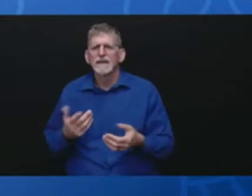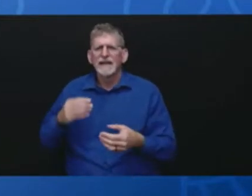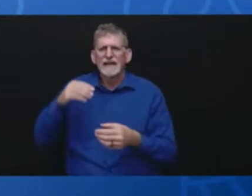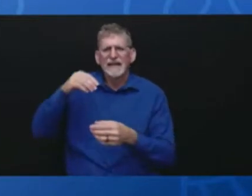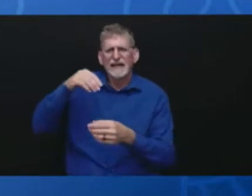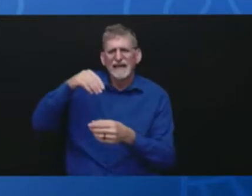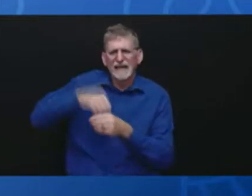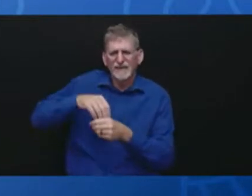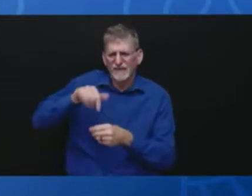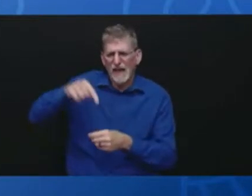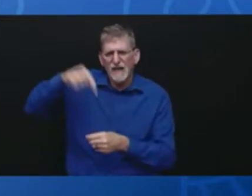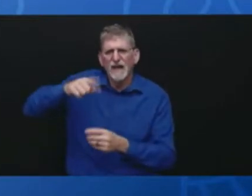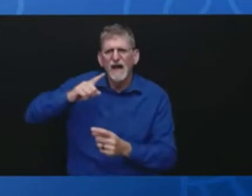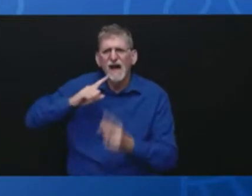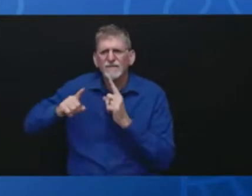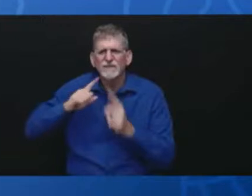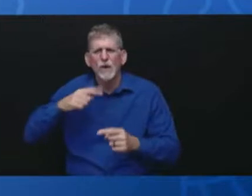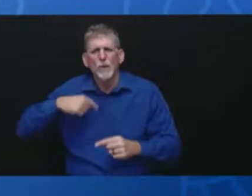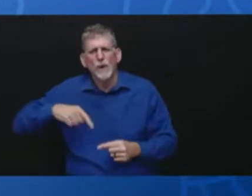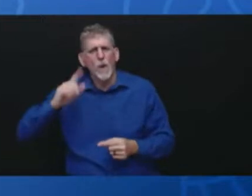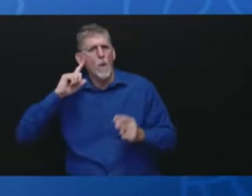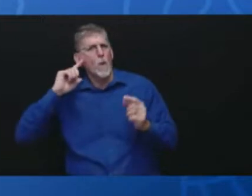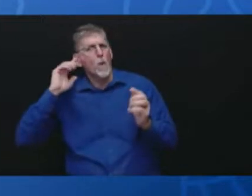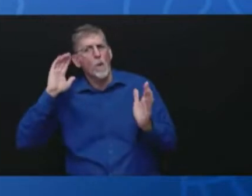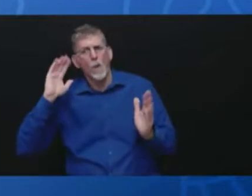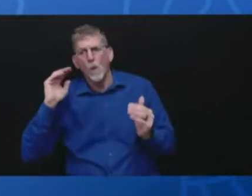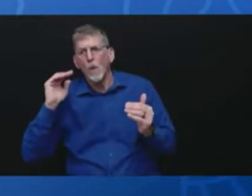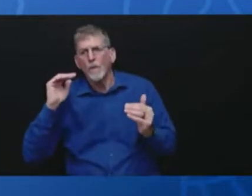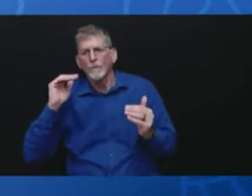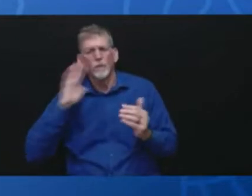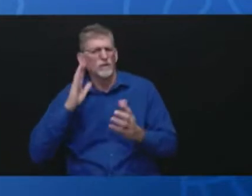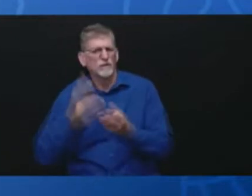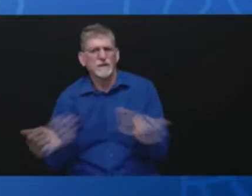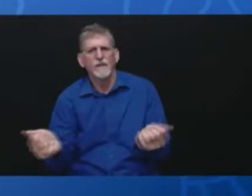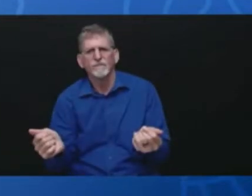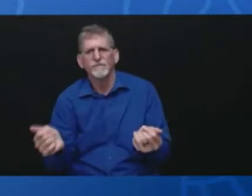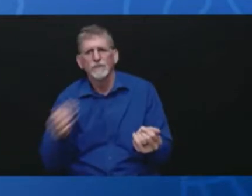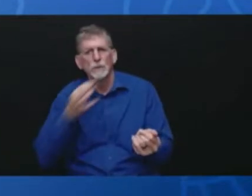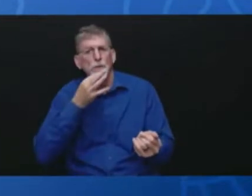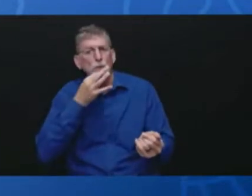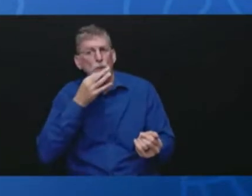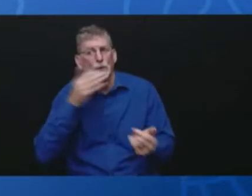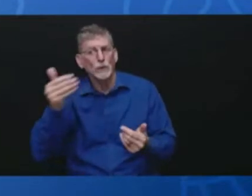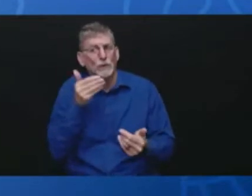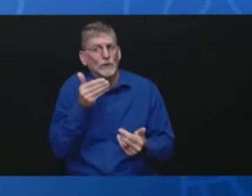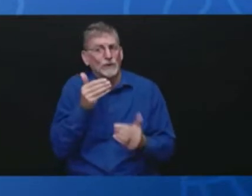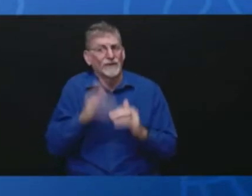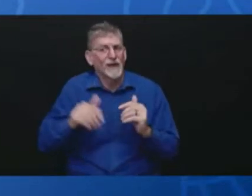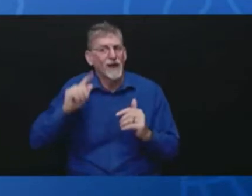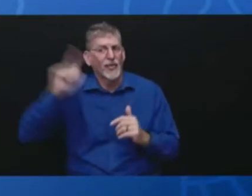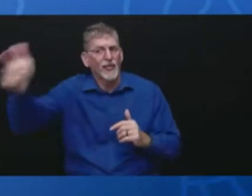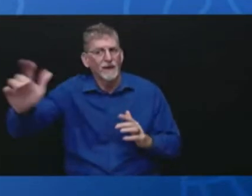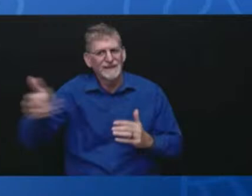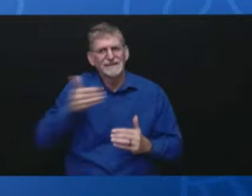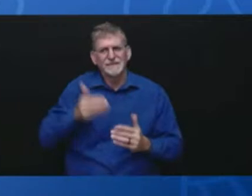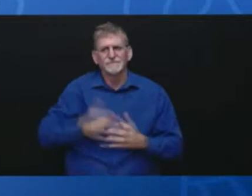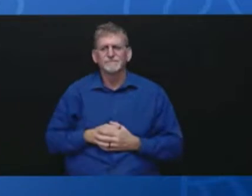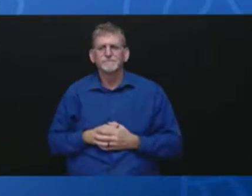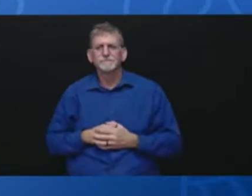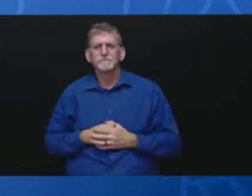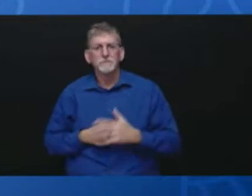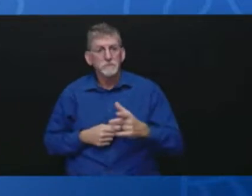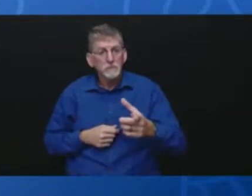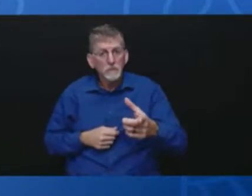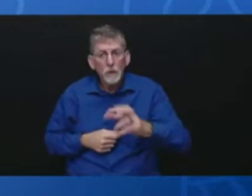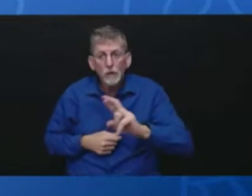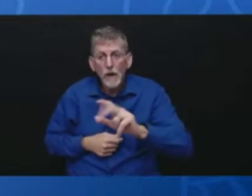that we all hope will be resolved sooner than later. Yes, sir. We ready to move on to the Middle East, or you want? I think we should. Sure, let's